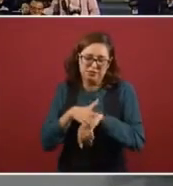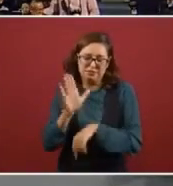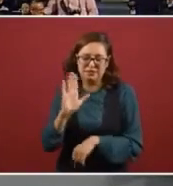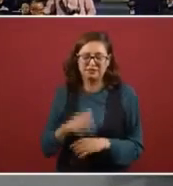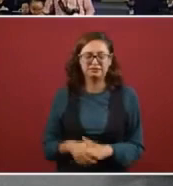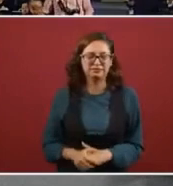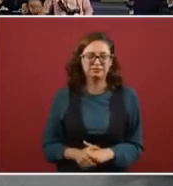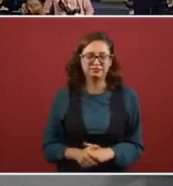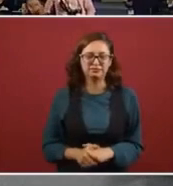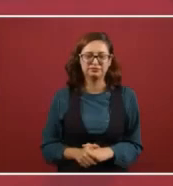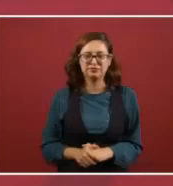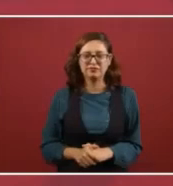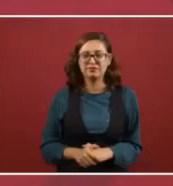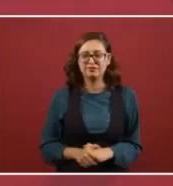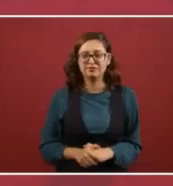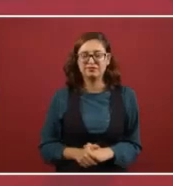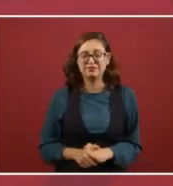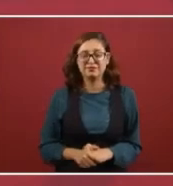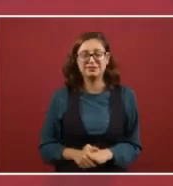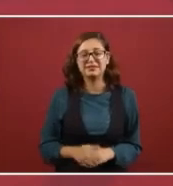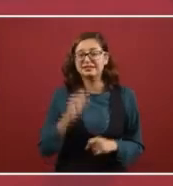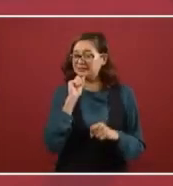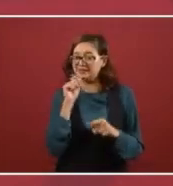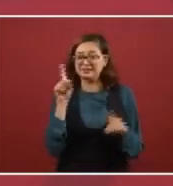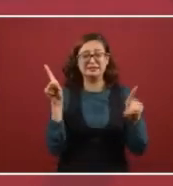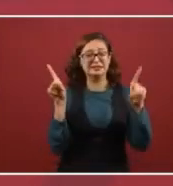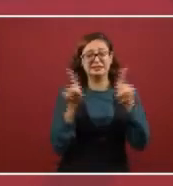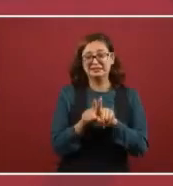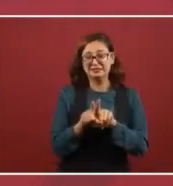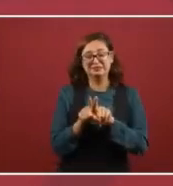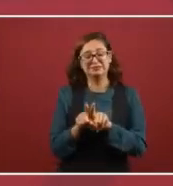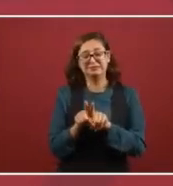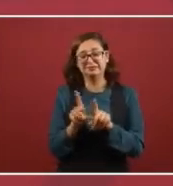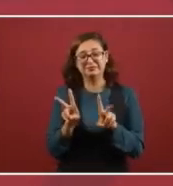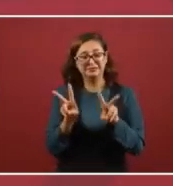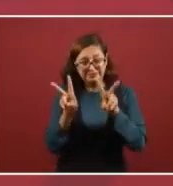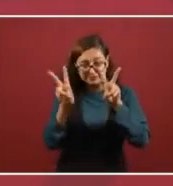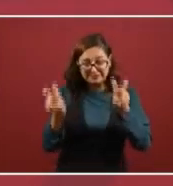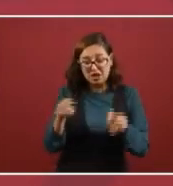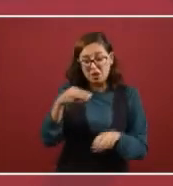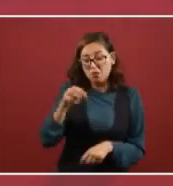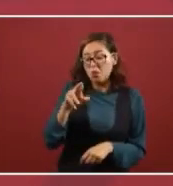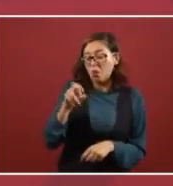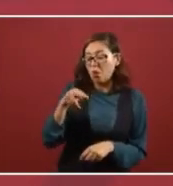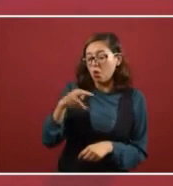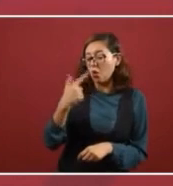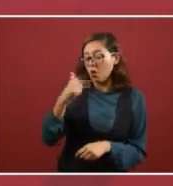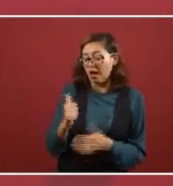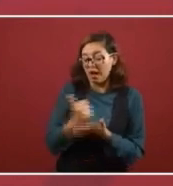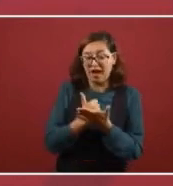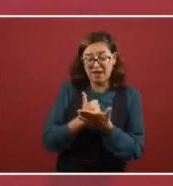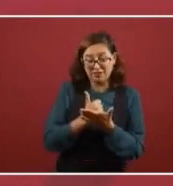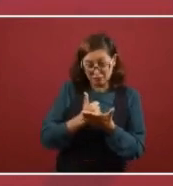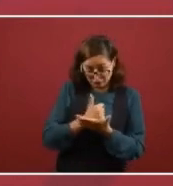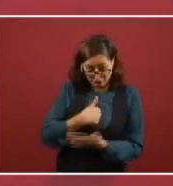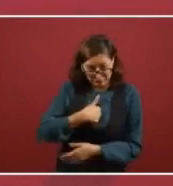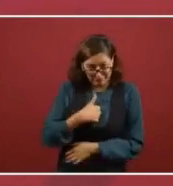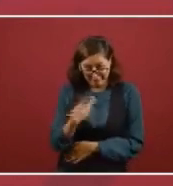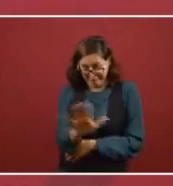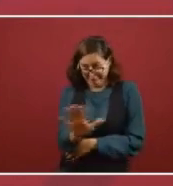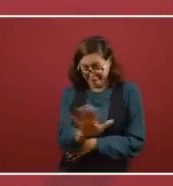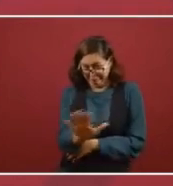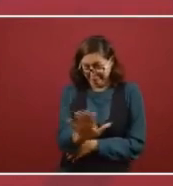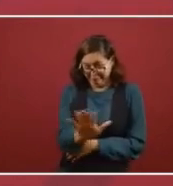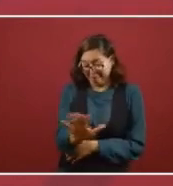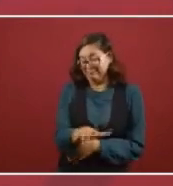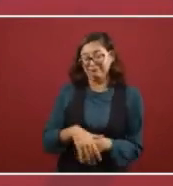also gusta la I don't like moronga moronga, azul. the blue one. No soy de la moronga azul. I'm not from the moronga